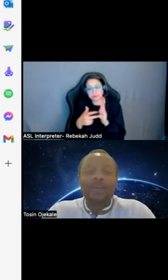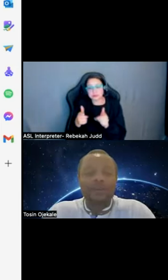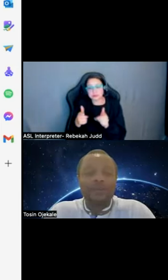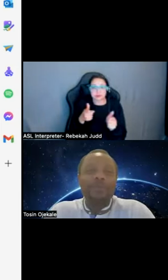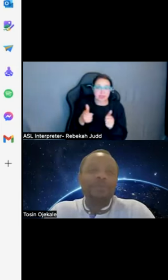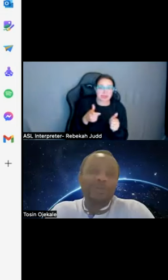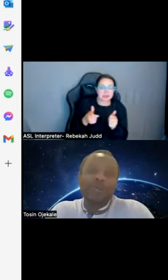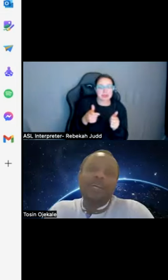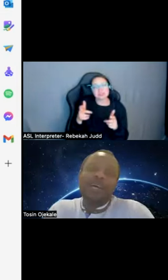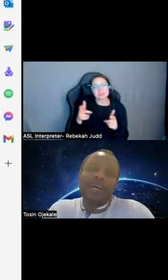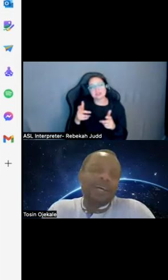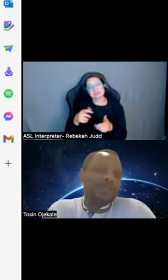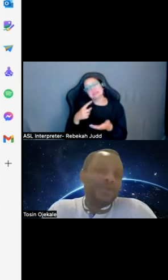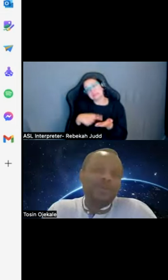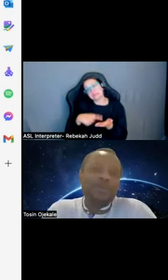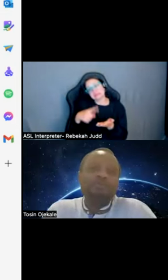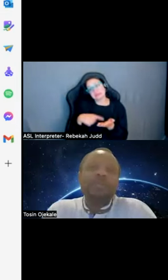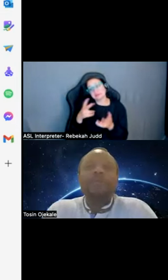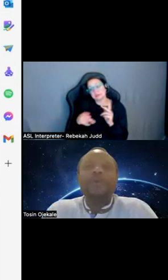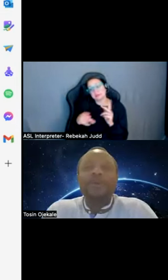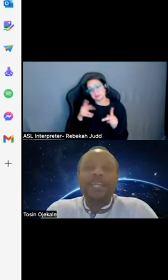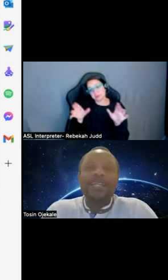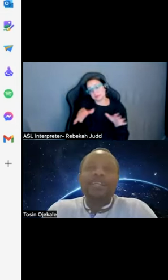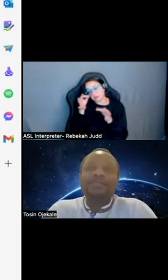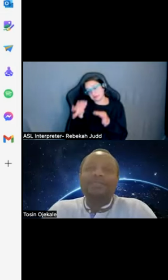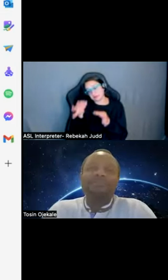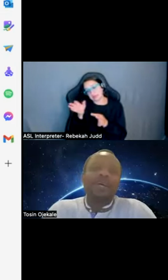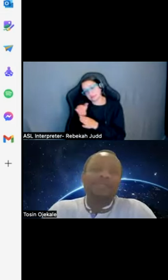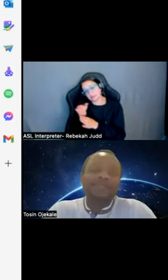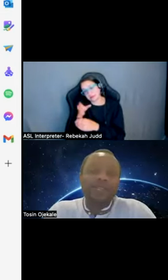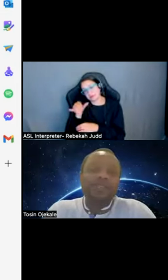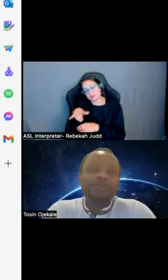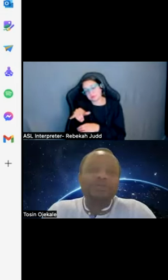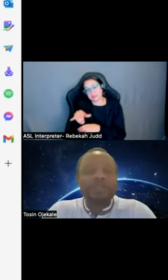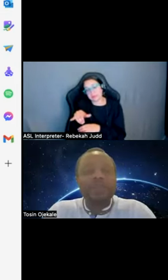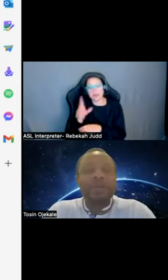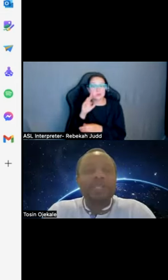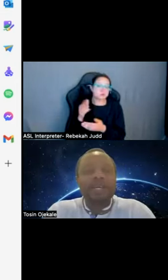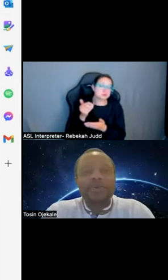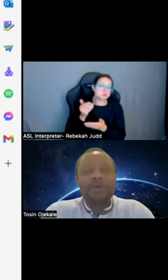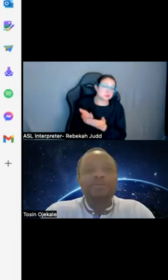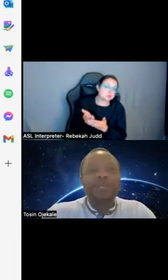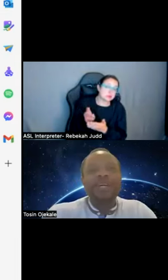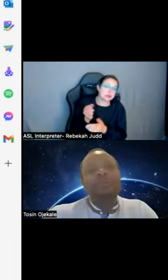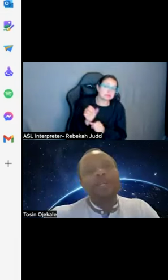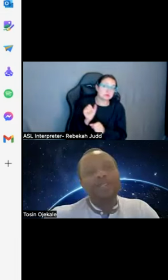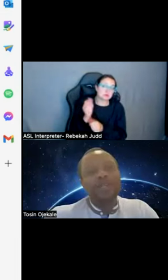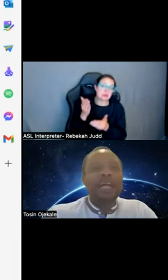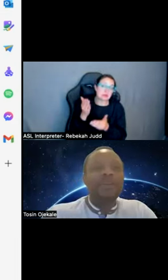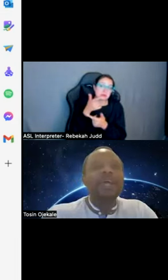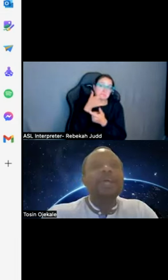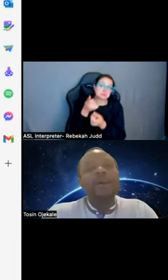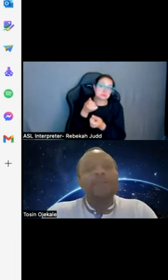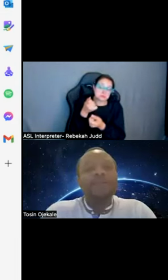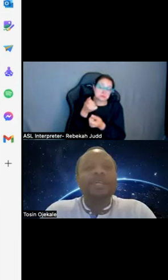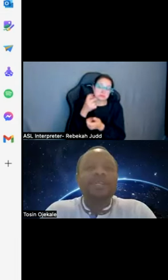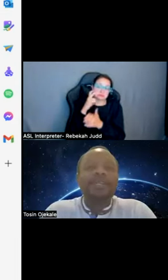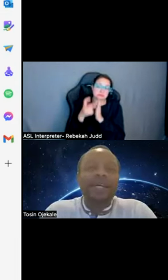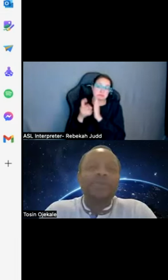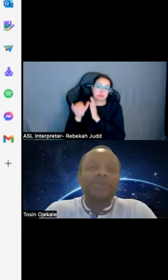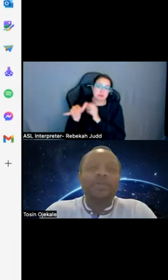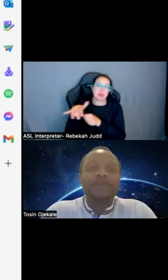something a lot of people do as well. So maybe when you get there, it might interest you, maybe not as well, but it's just another area of